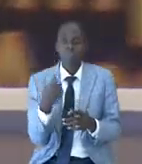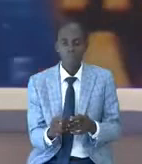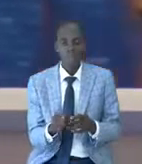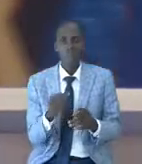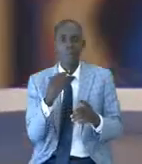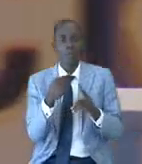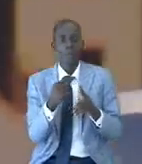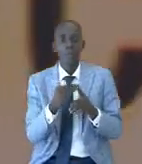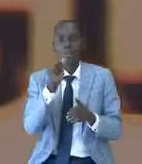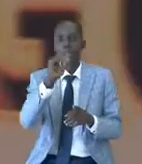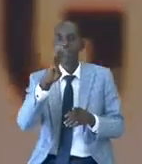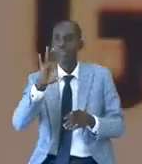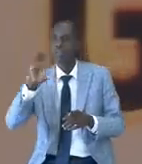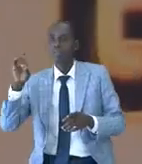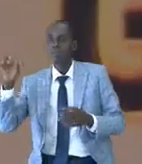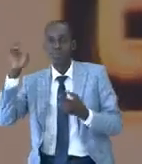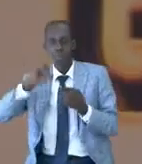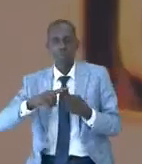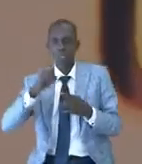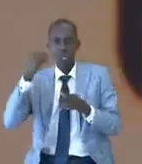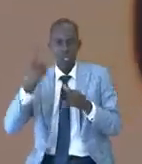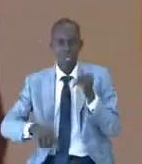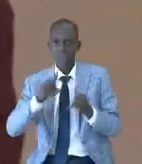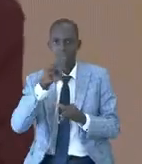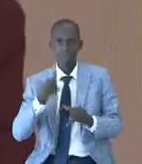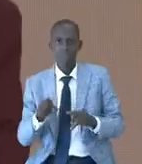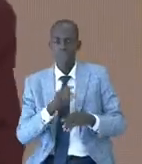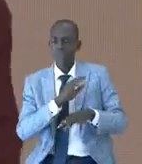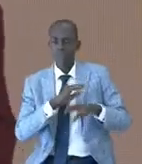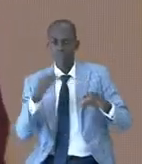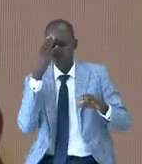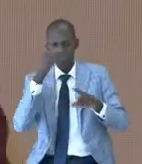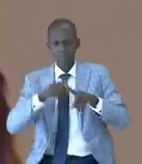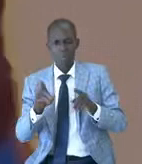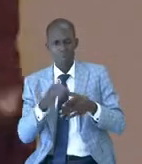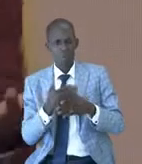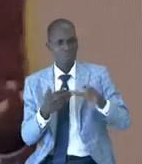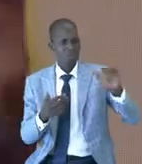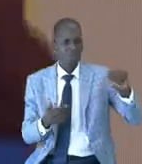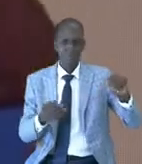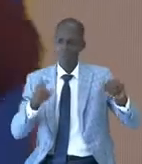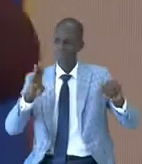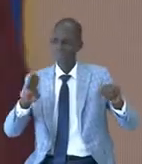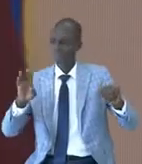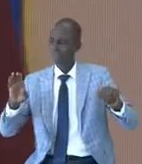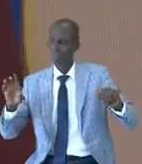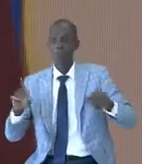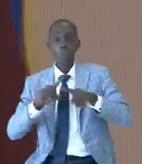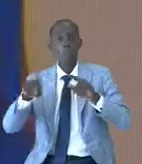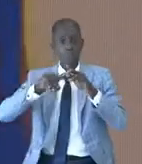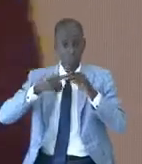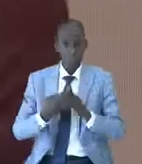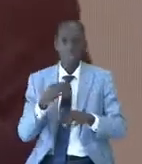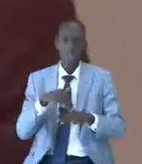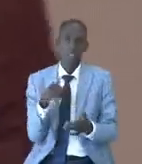didn't know the difference between A and E and D and P, but you began.